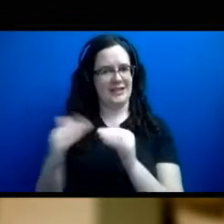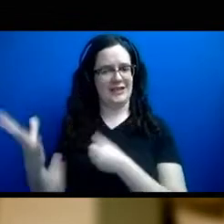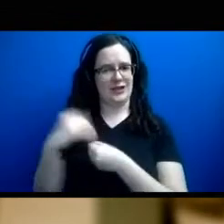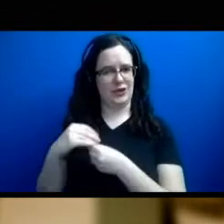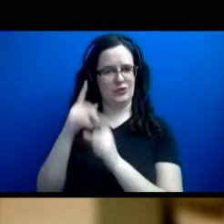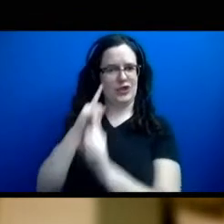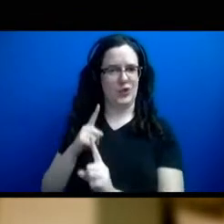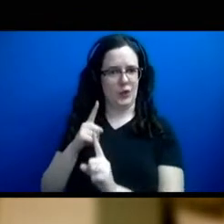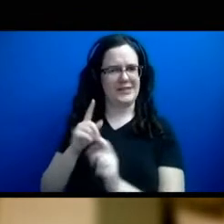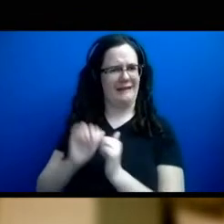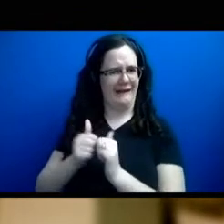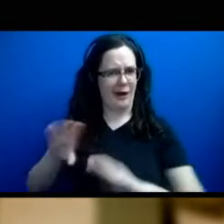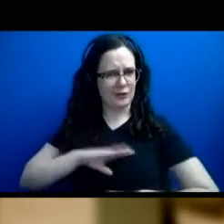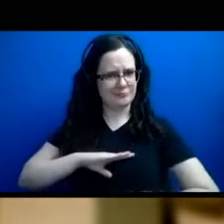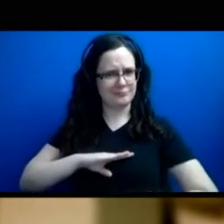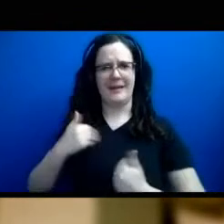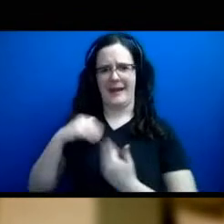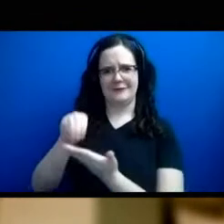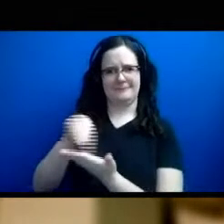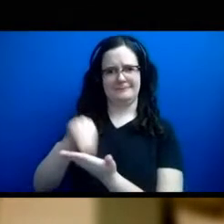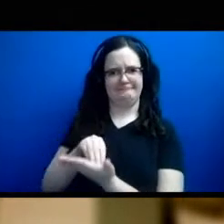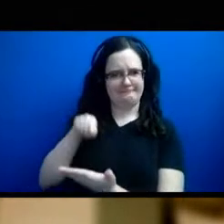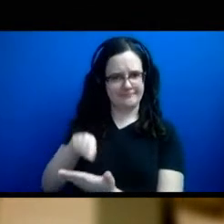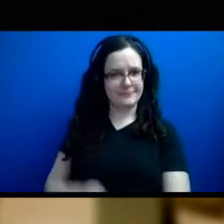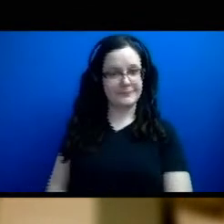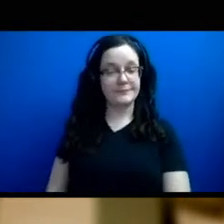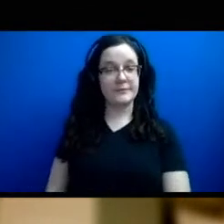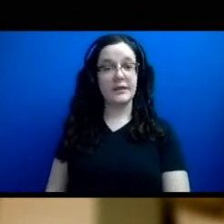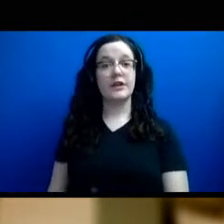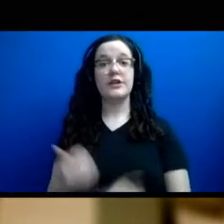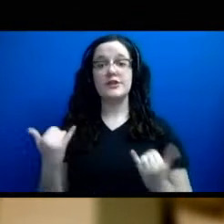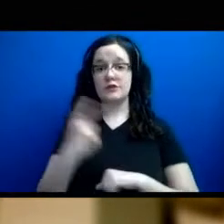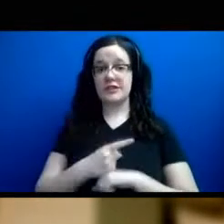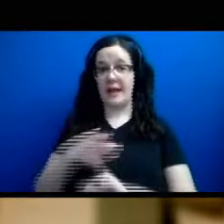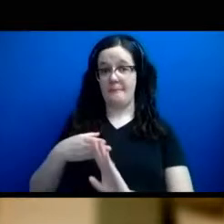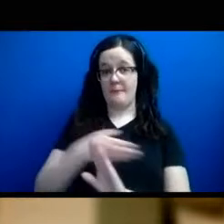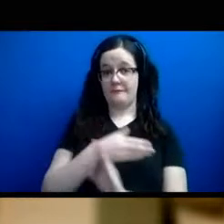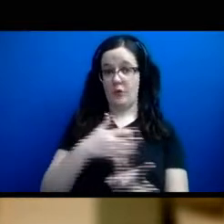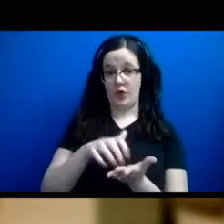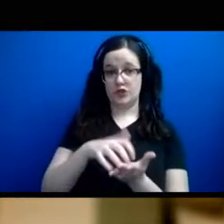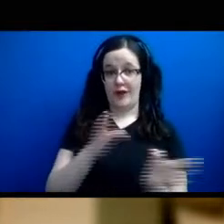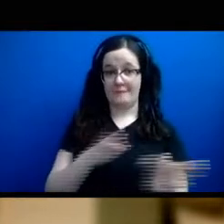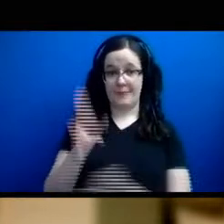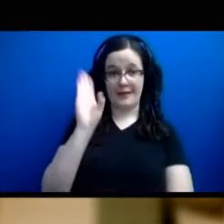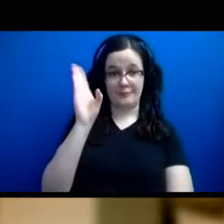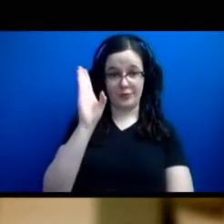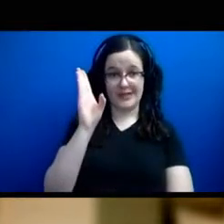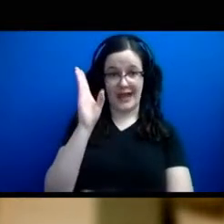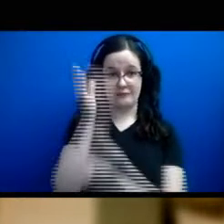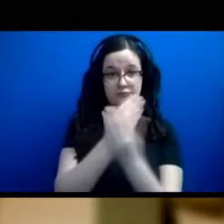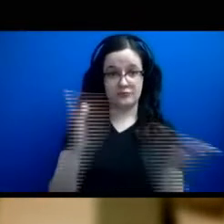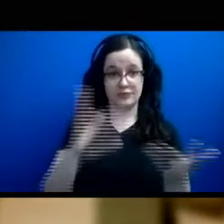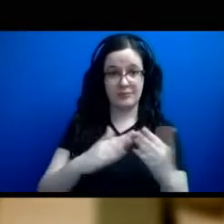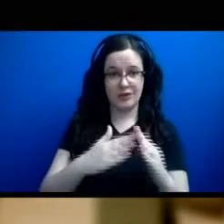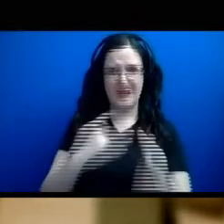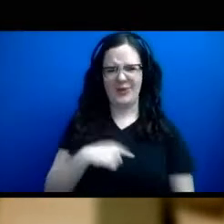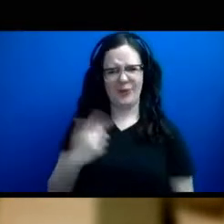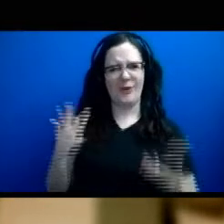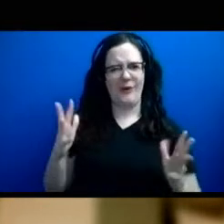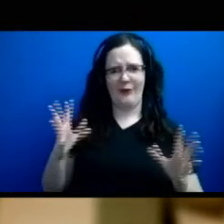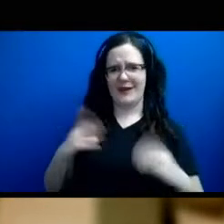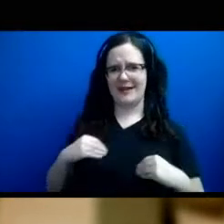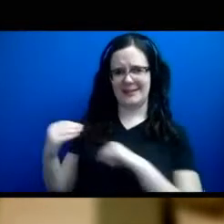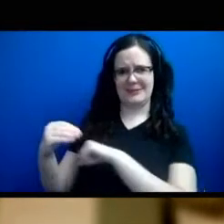before the draft plan is being presented to the community, we are taking guidance from the Idea